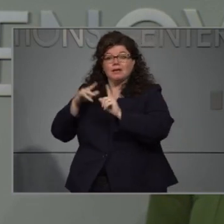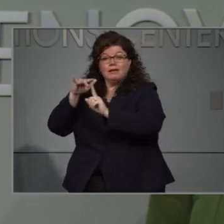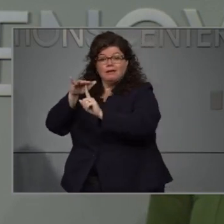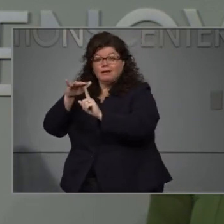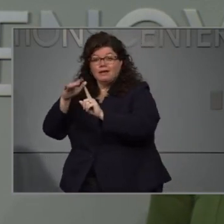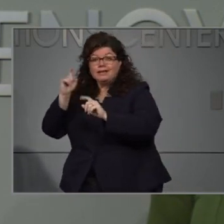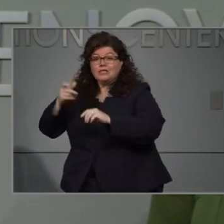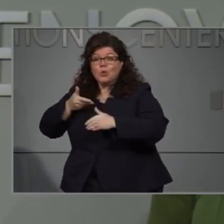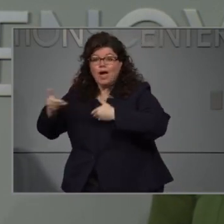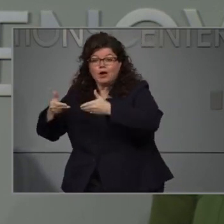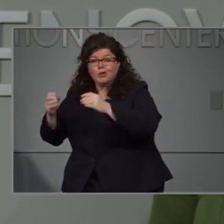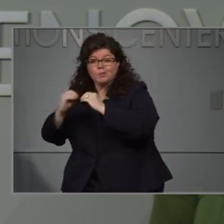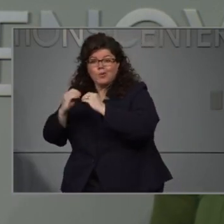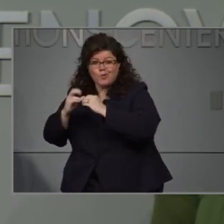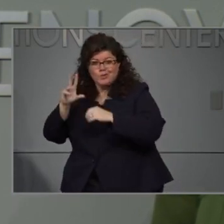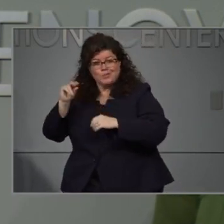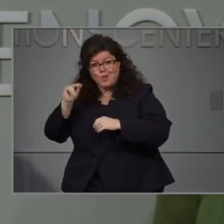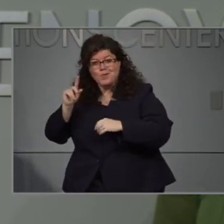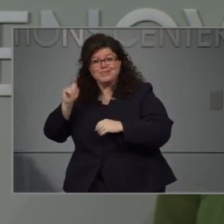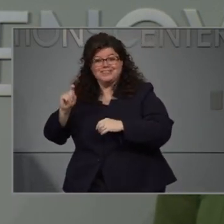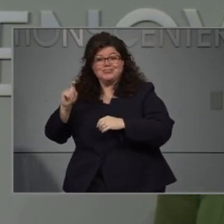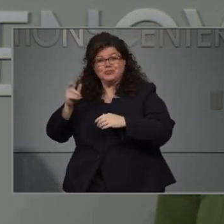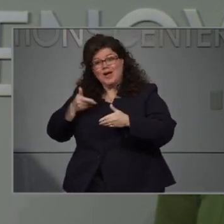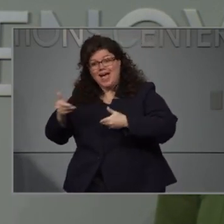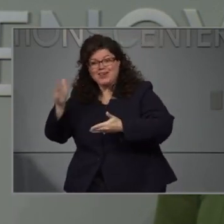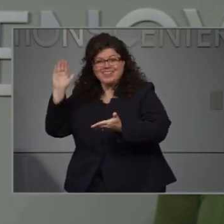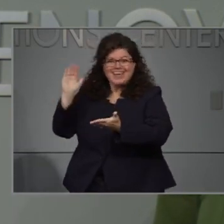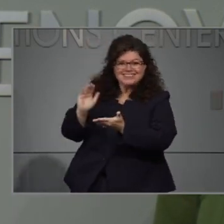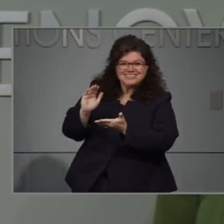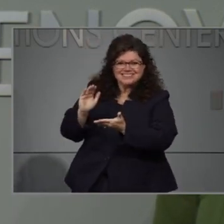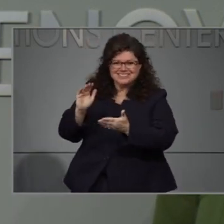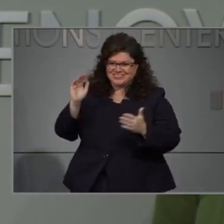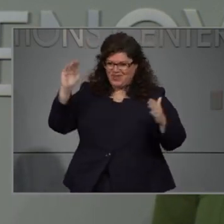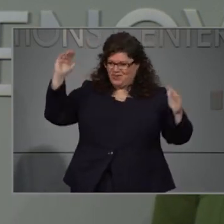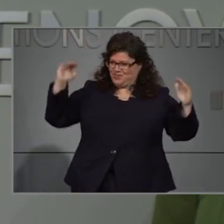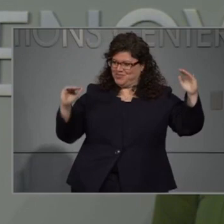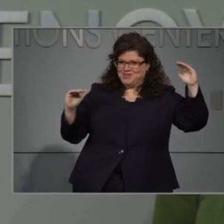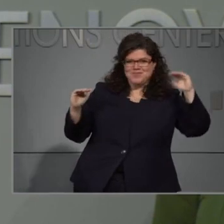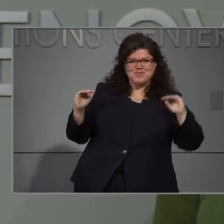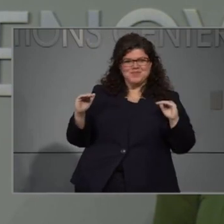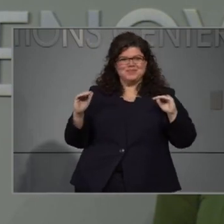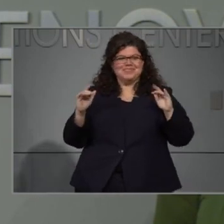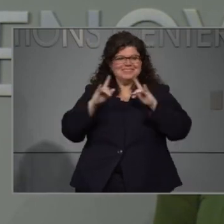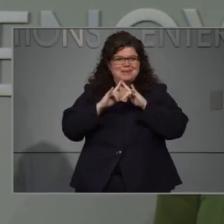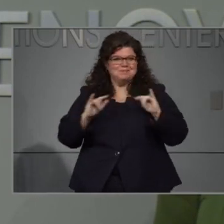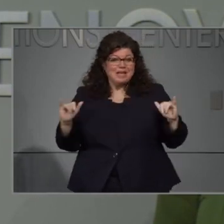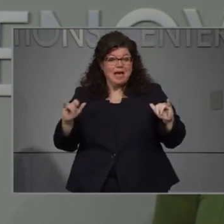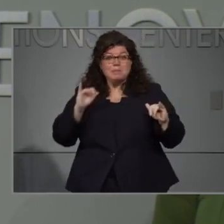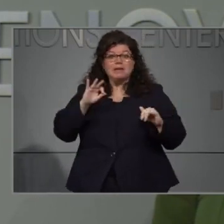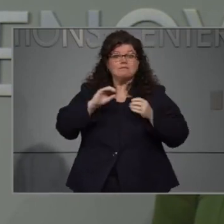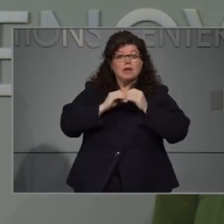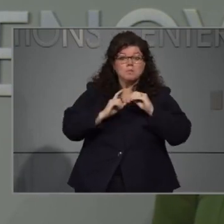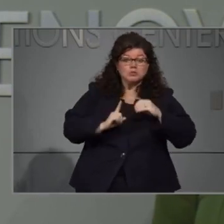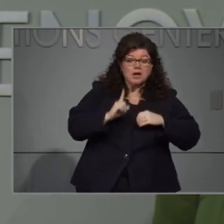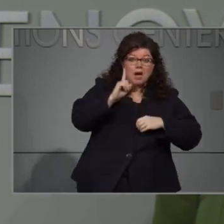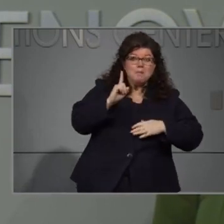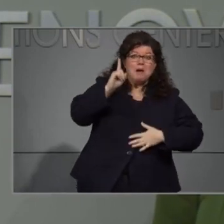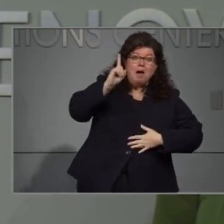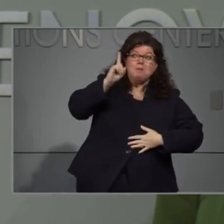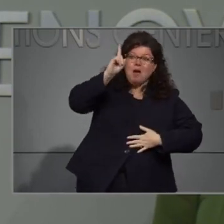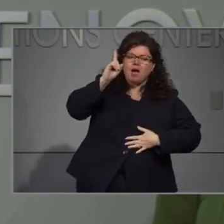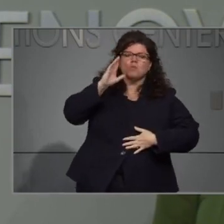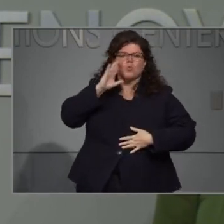to surge up resources to meet the demands, and we're working very closely with our local health departments on that. But that we